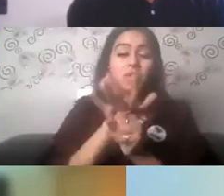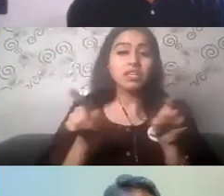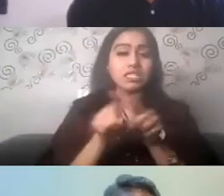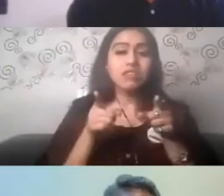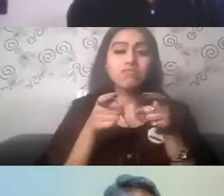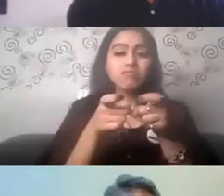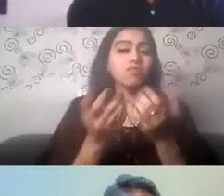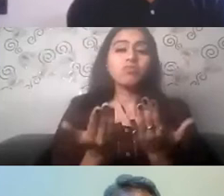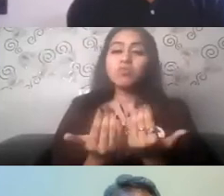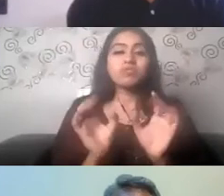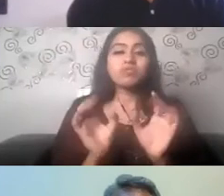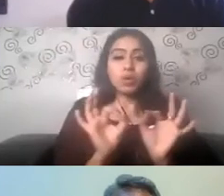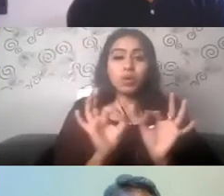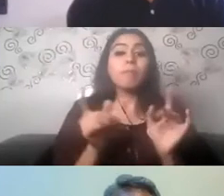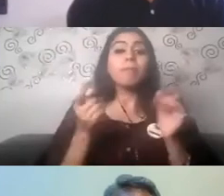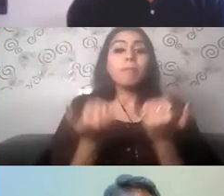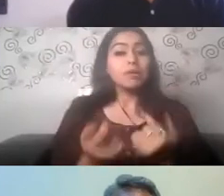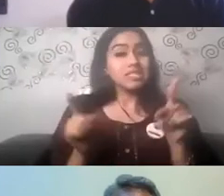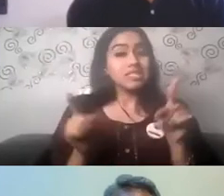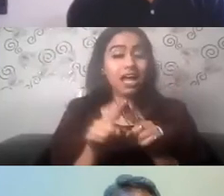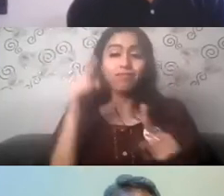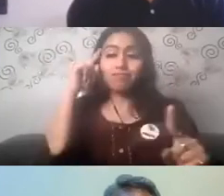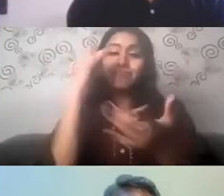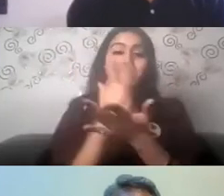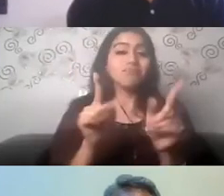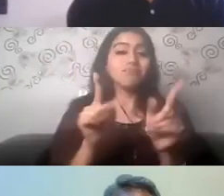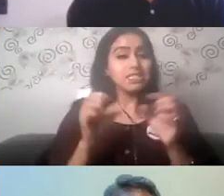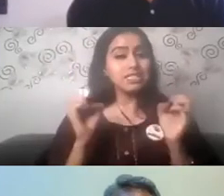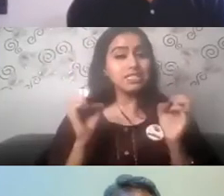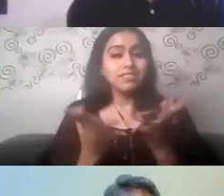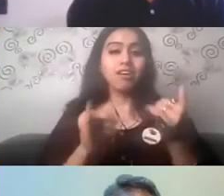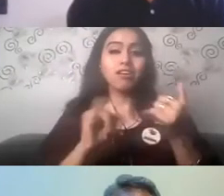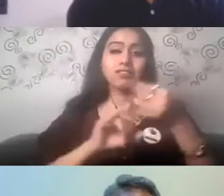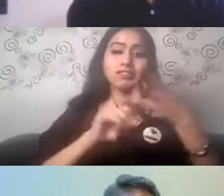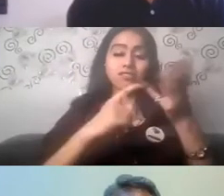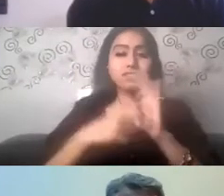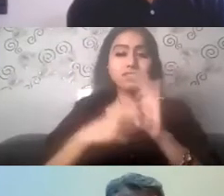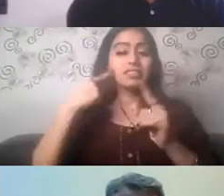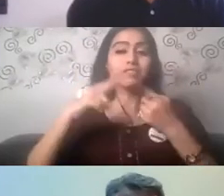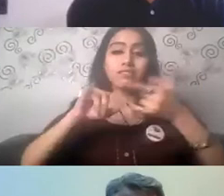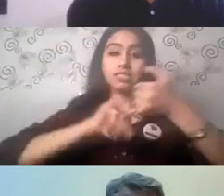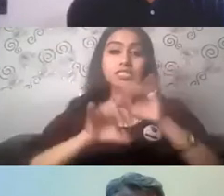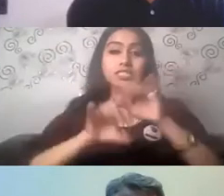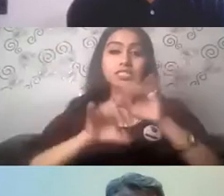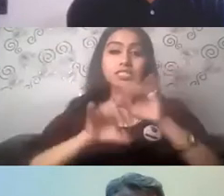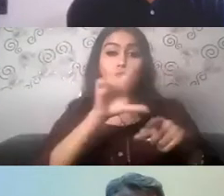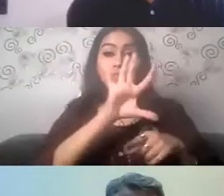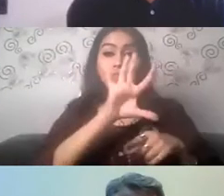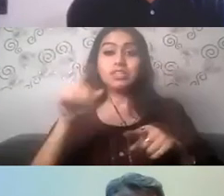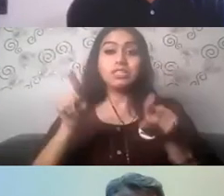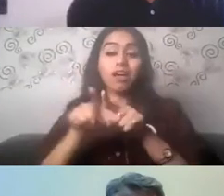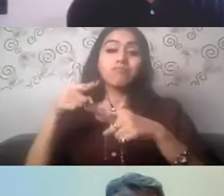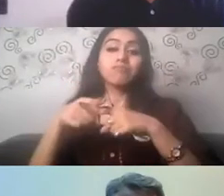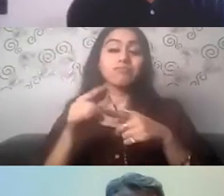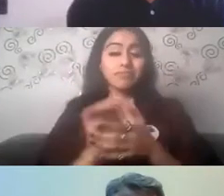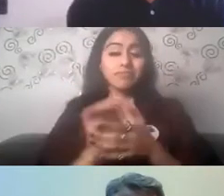not able to scale up, but now we decided to have this series of webinars first Saturday of the month, so that we can